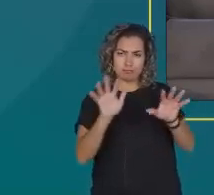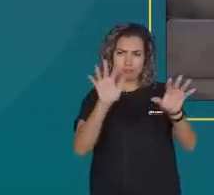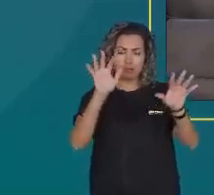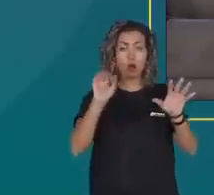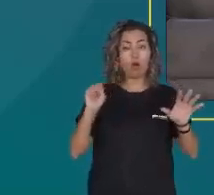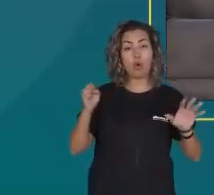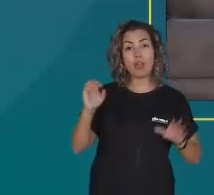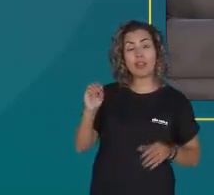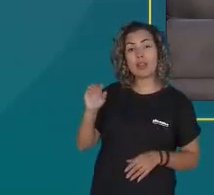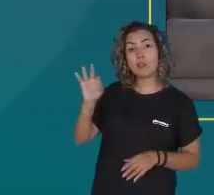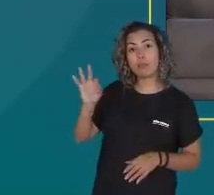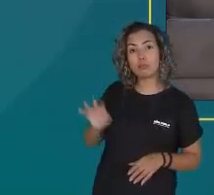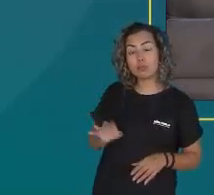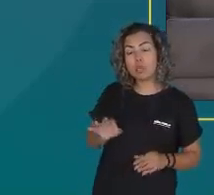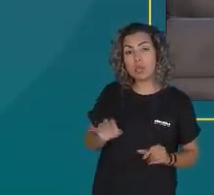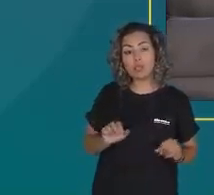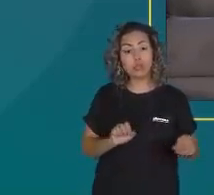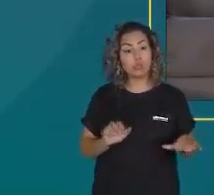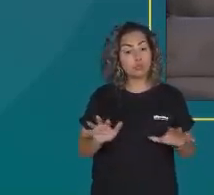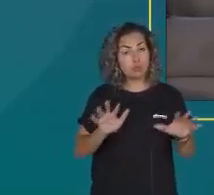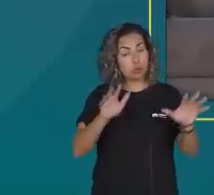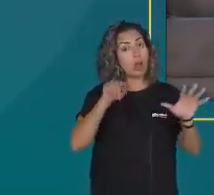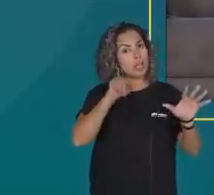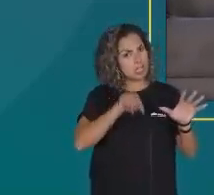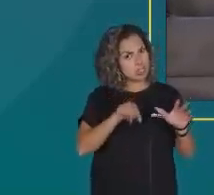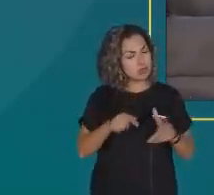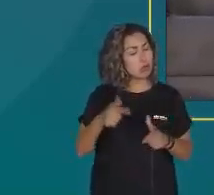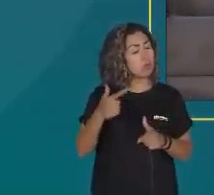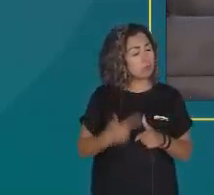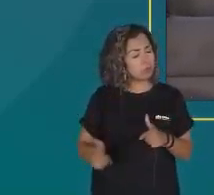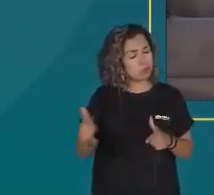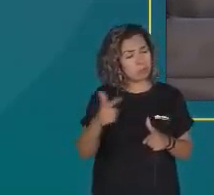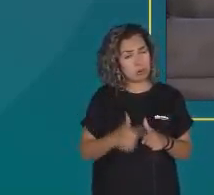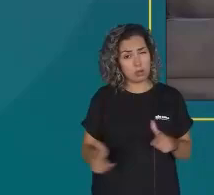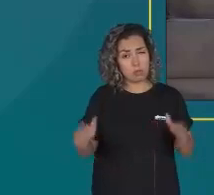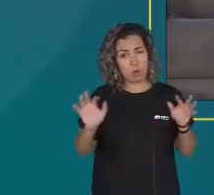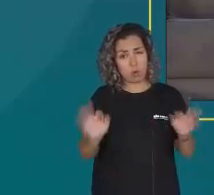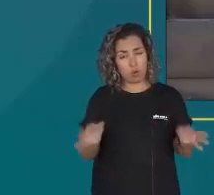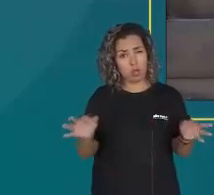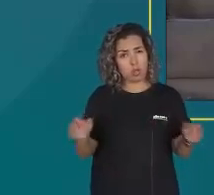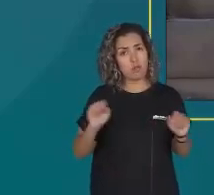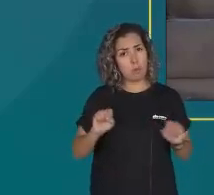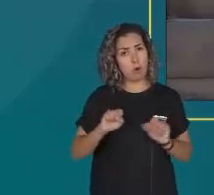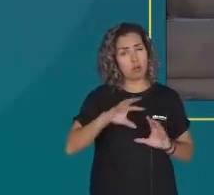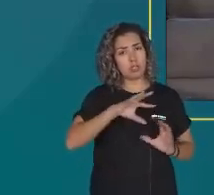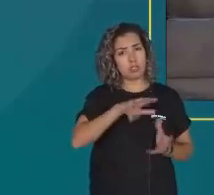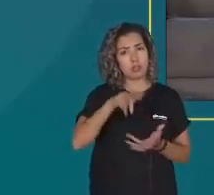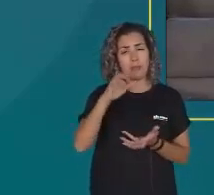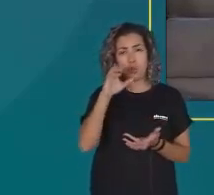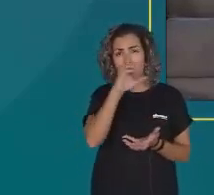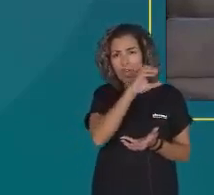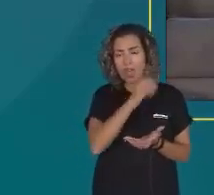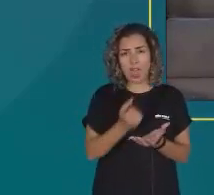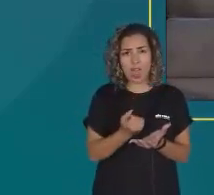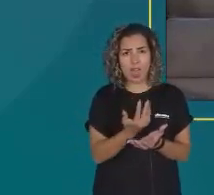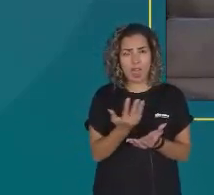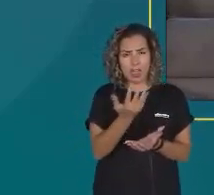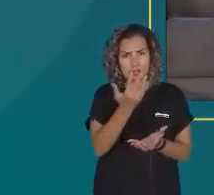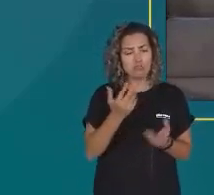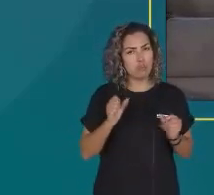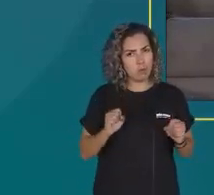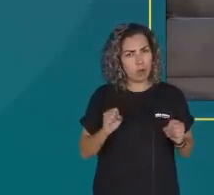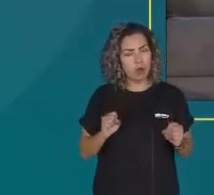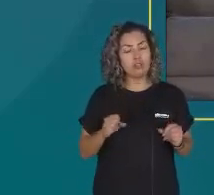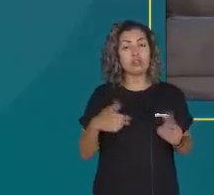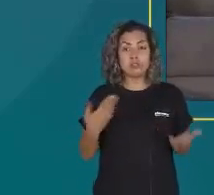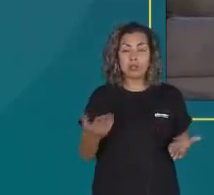which is a huge issue for the climate change, for instance. So we're working, for instance, on issues of materials.